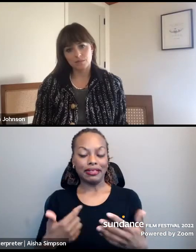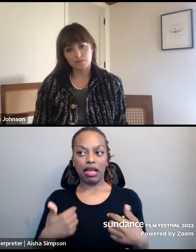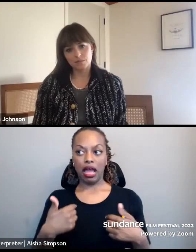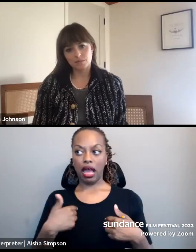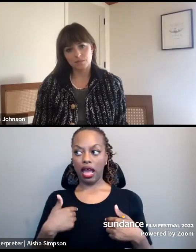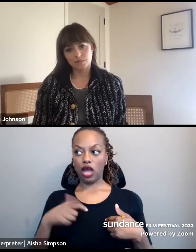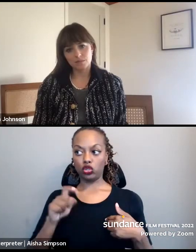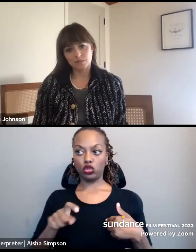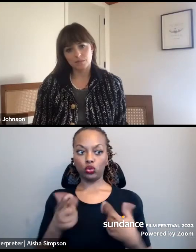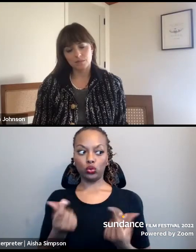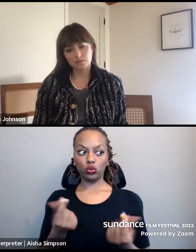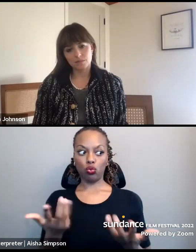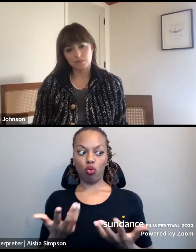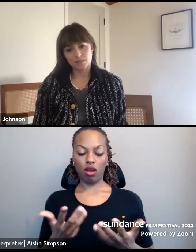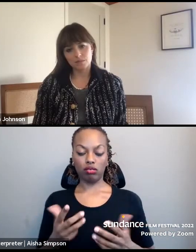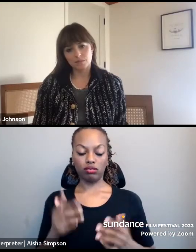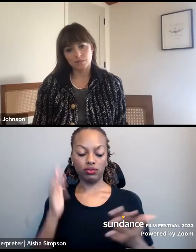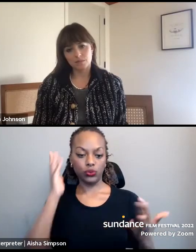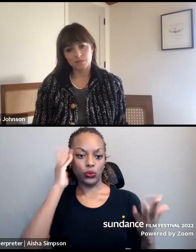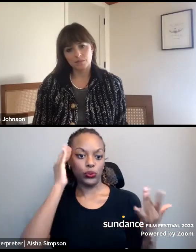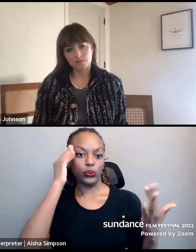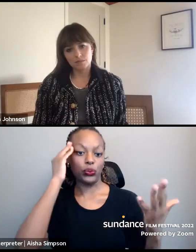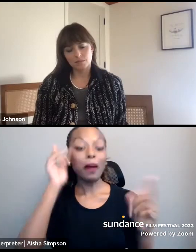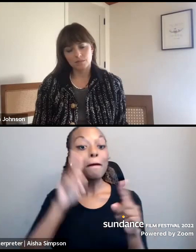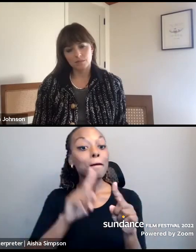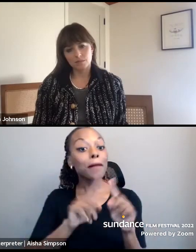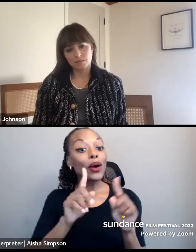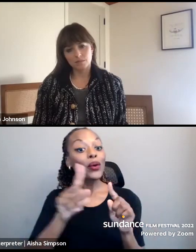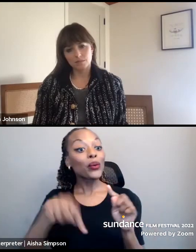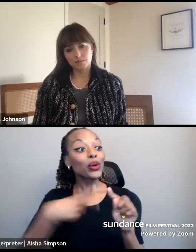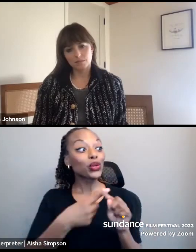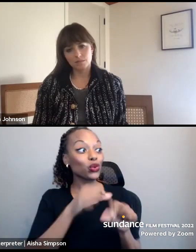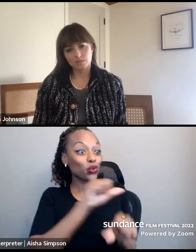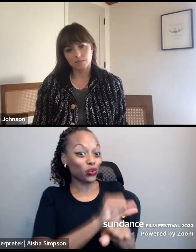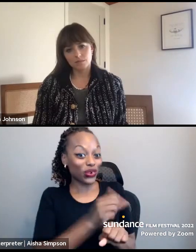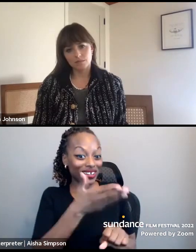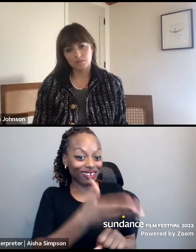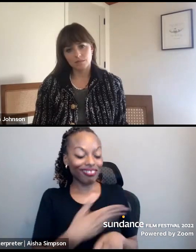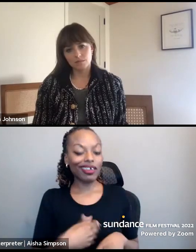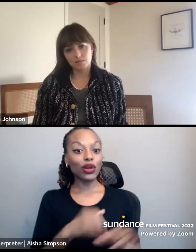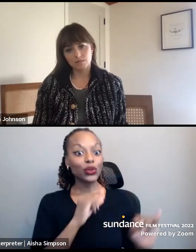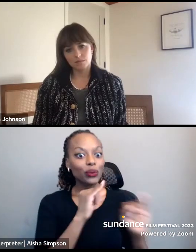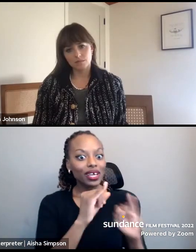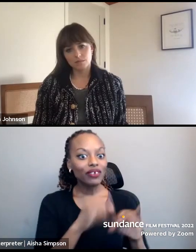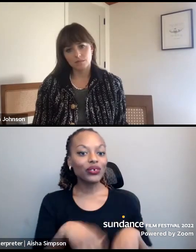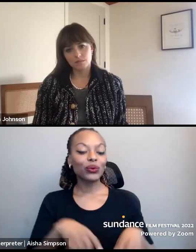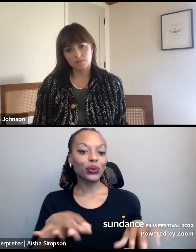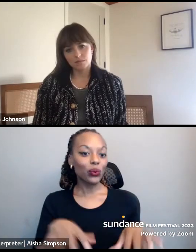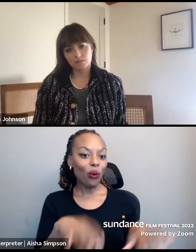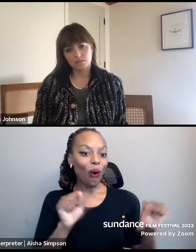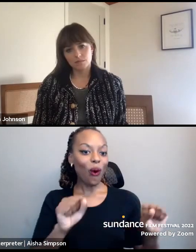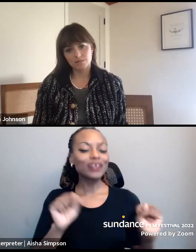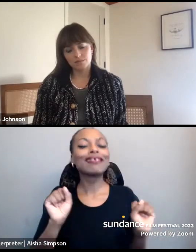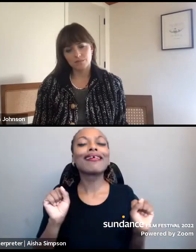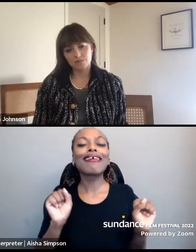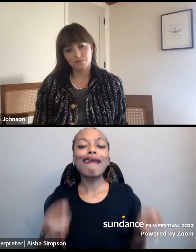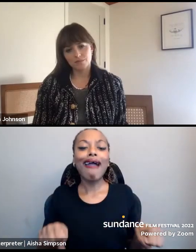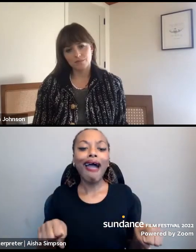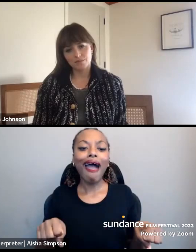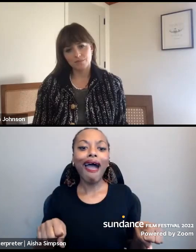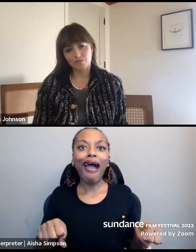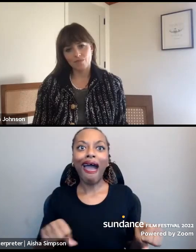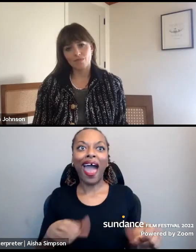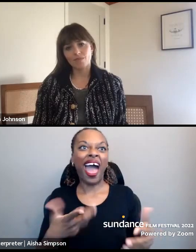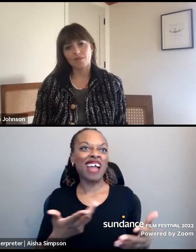proper action? But when you're working the event, or when you're interviewing, you're hosting, you get like, I get a way to be able to say like what I really